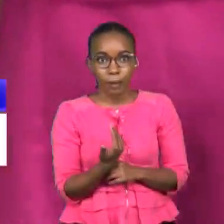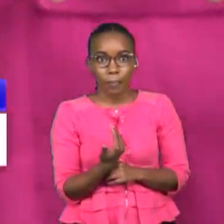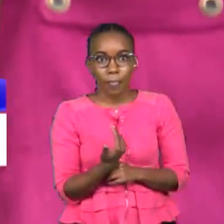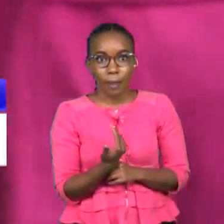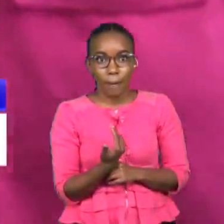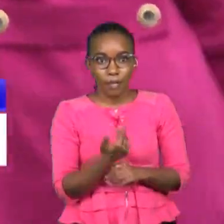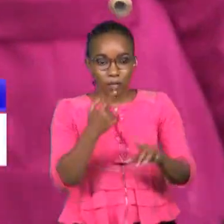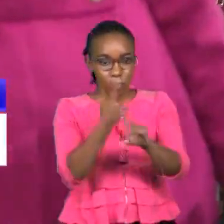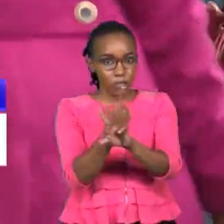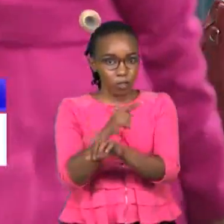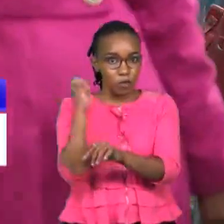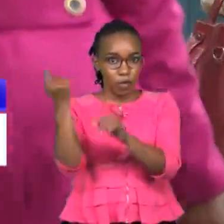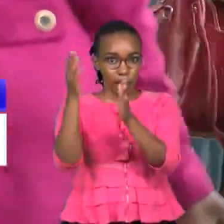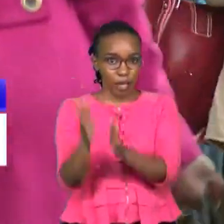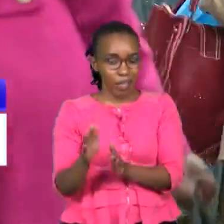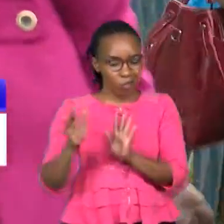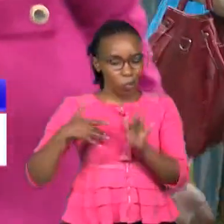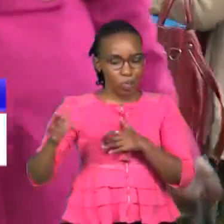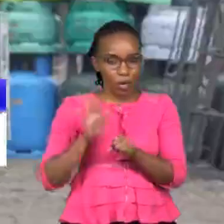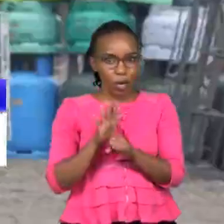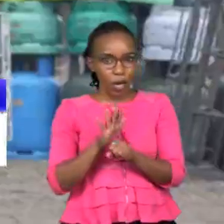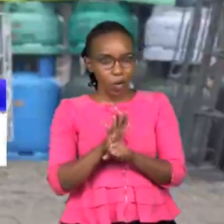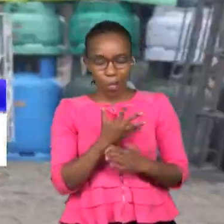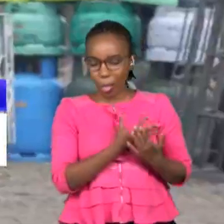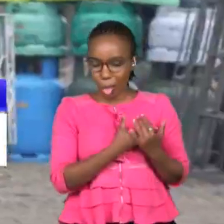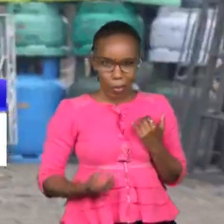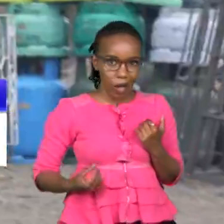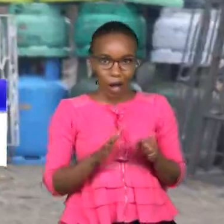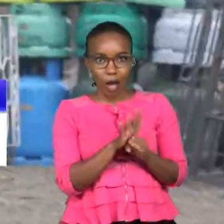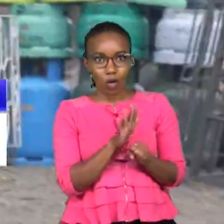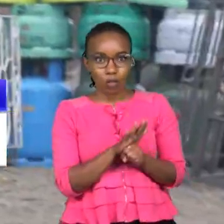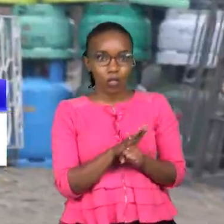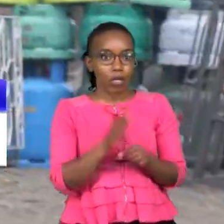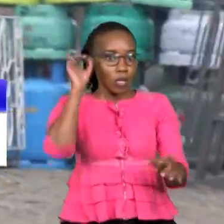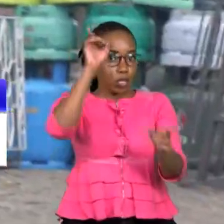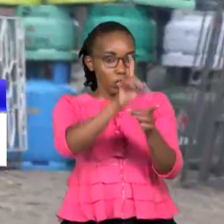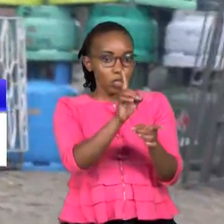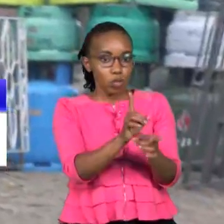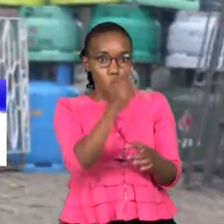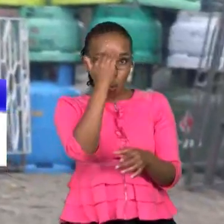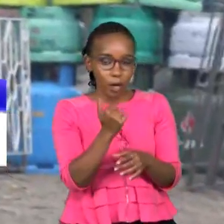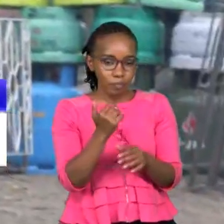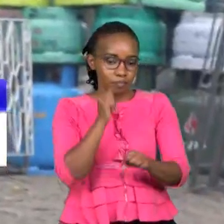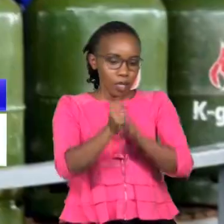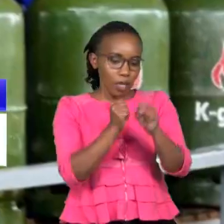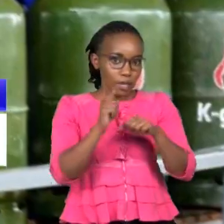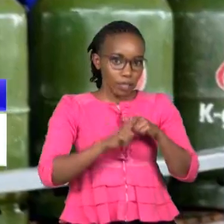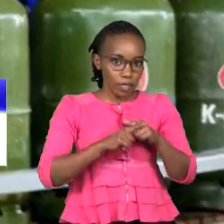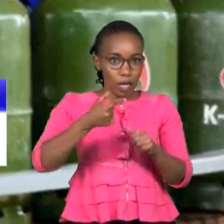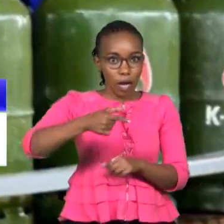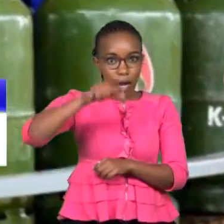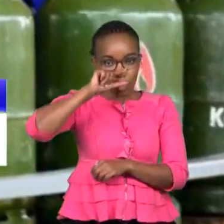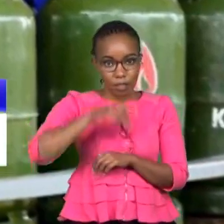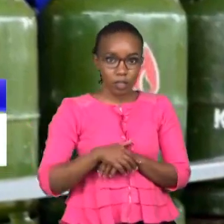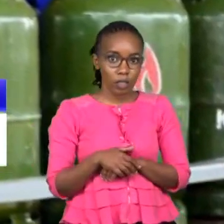time, several Kenyans have expressed their concerns and disappointment concerning this decision, as for the last 6 years, the gas prices have